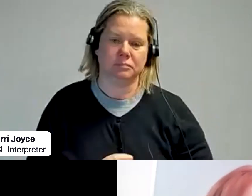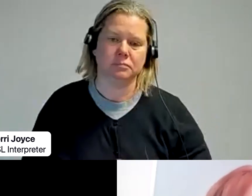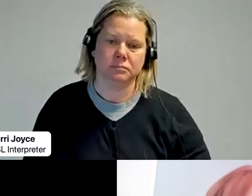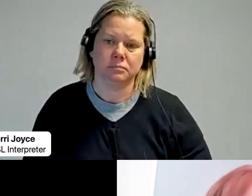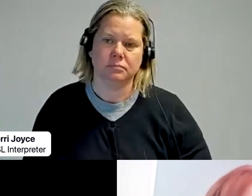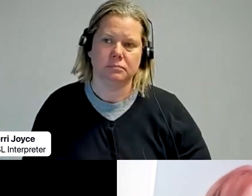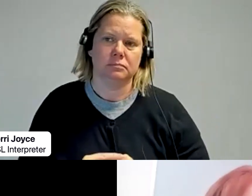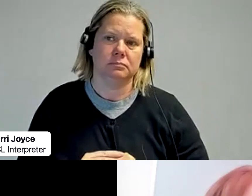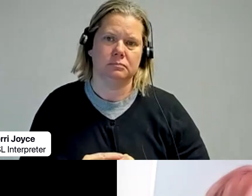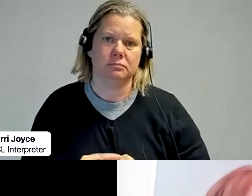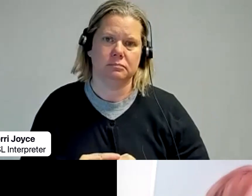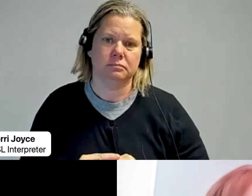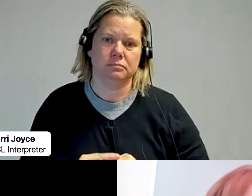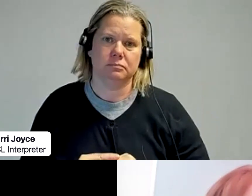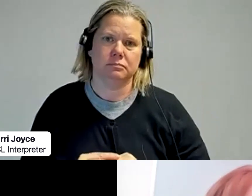situation.